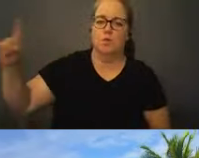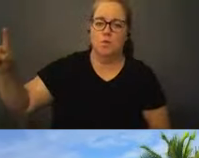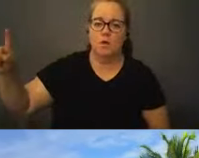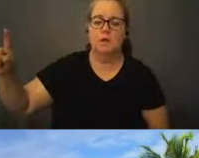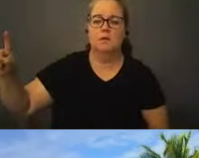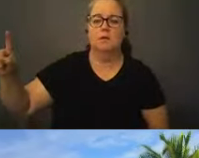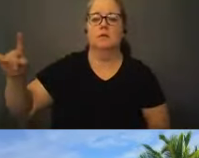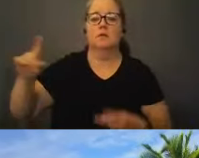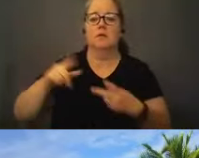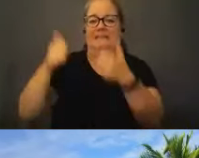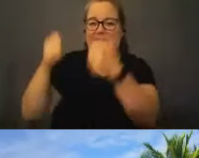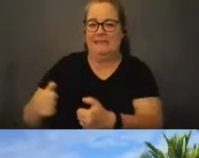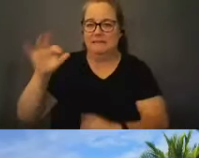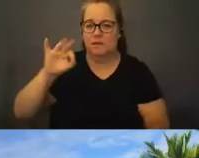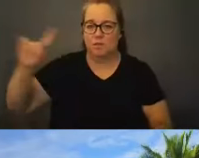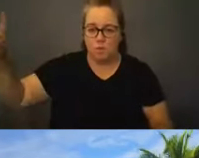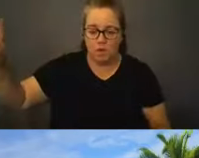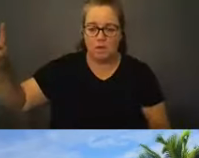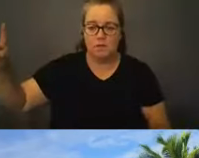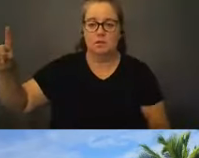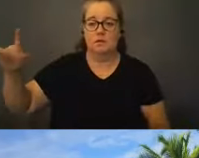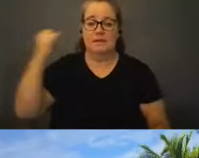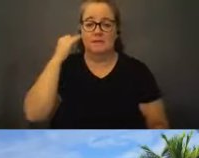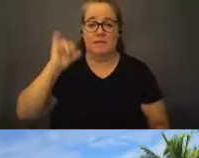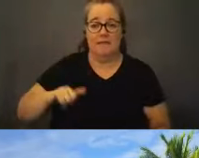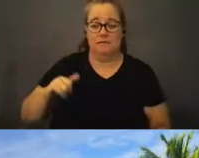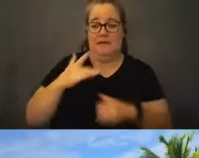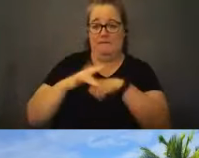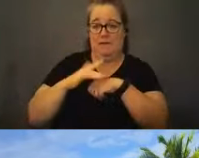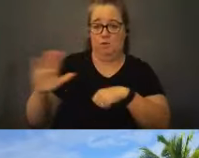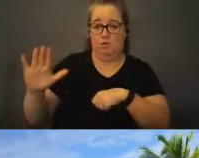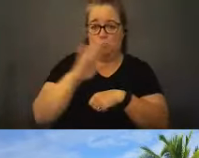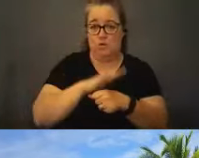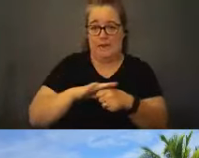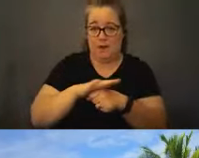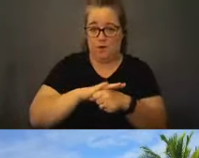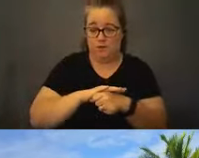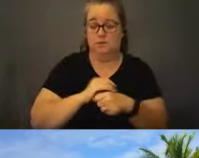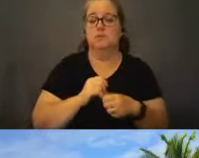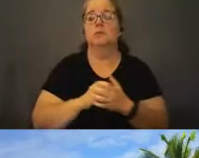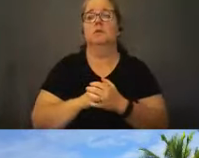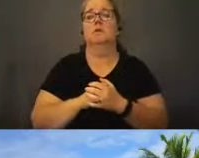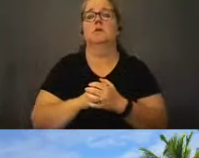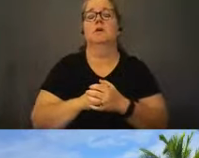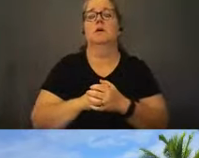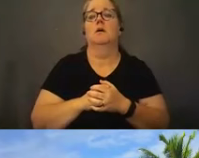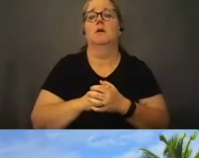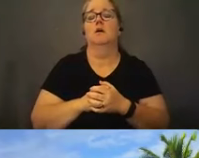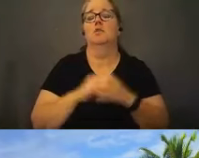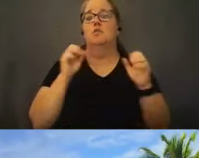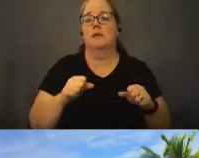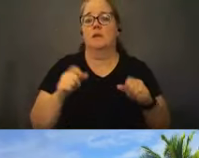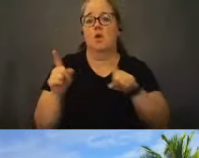text 911 if you have that in your area. And then you can also tell someone to get an